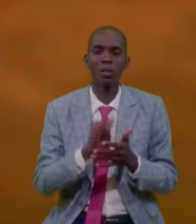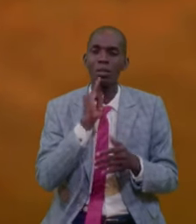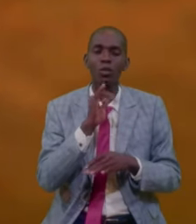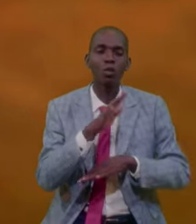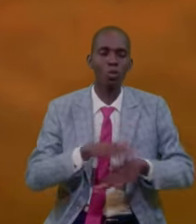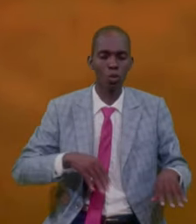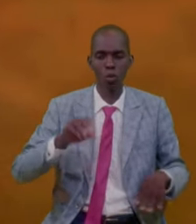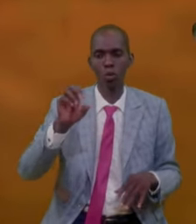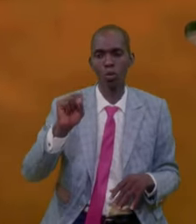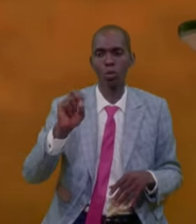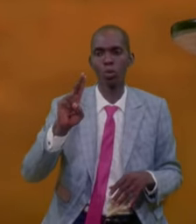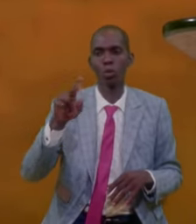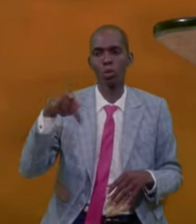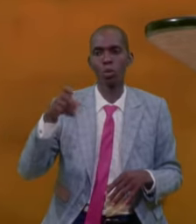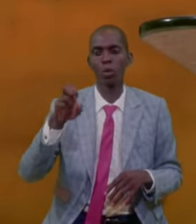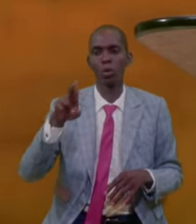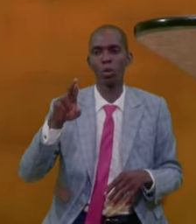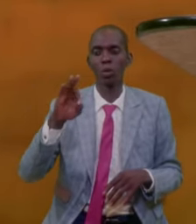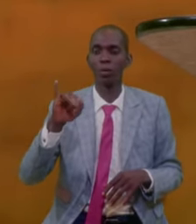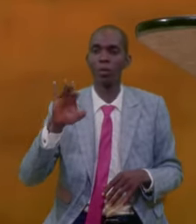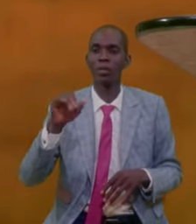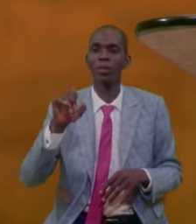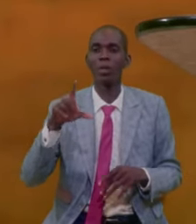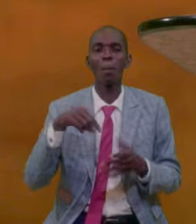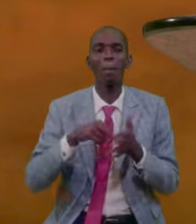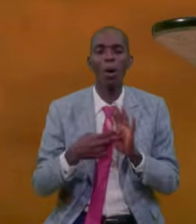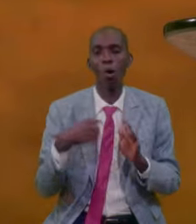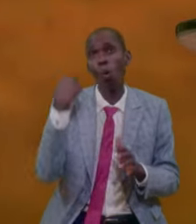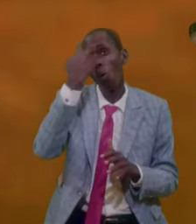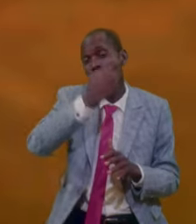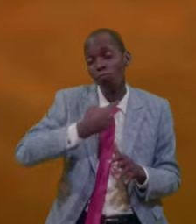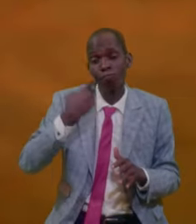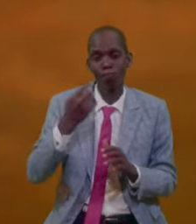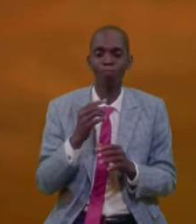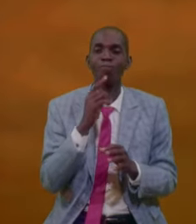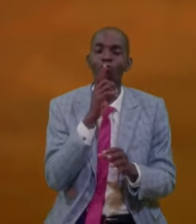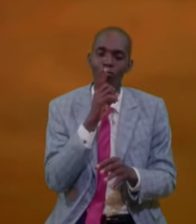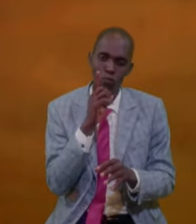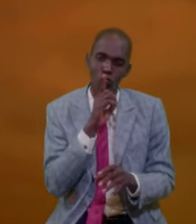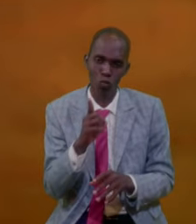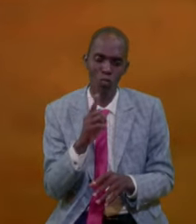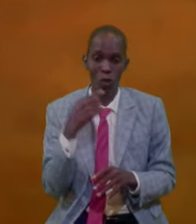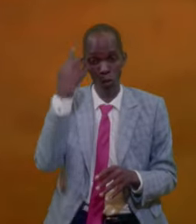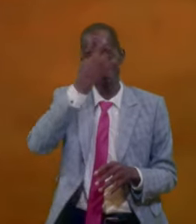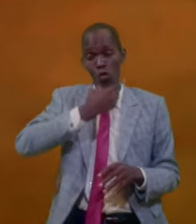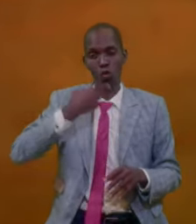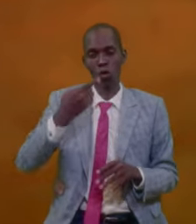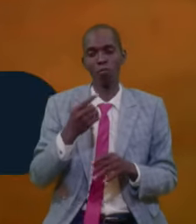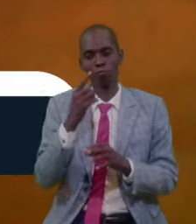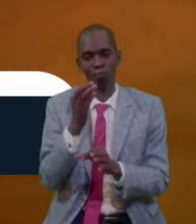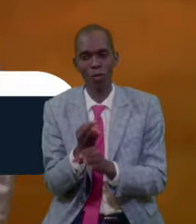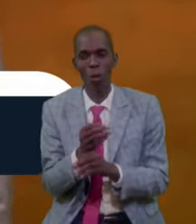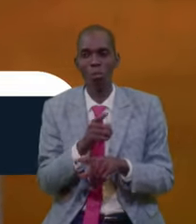without faith in the Savior. Number two is the spectacular fruit without